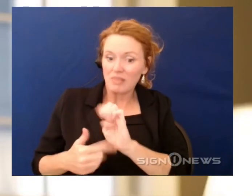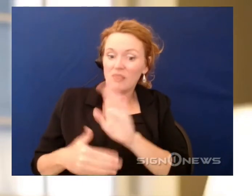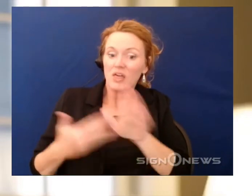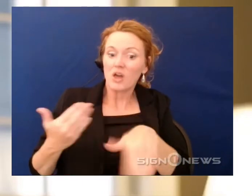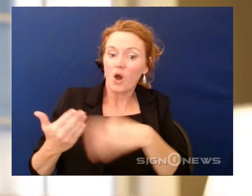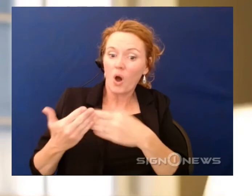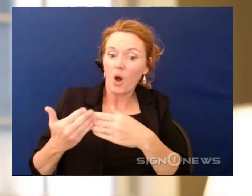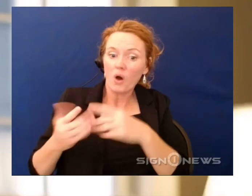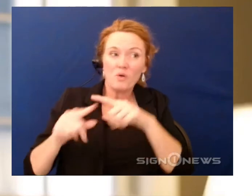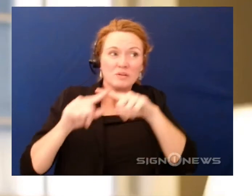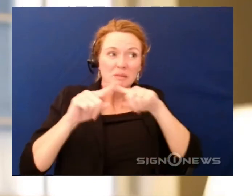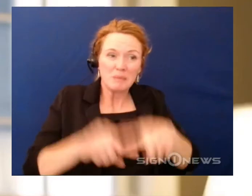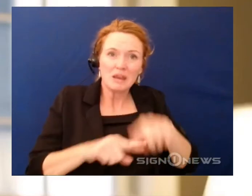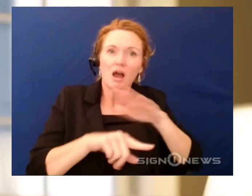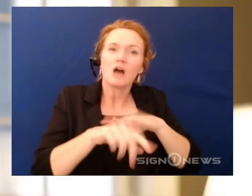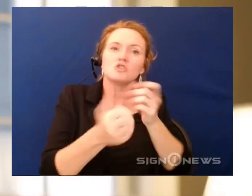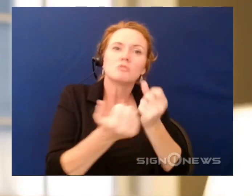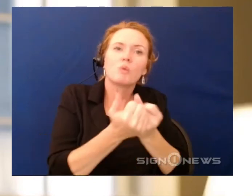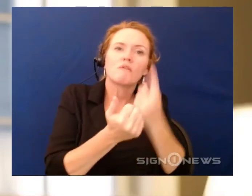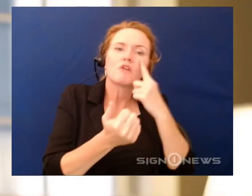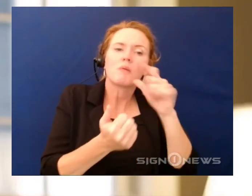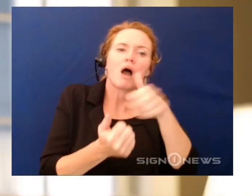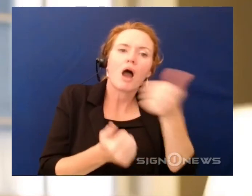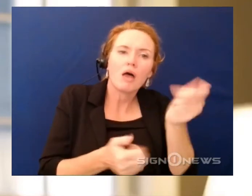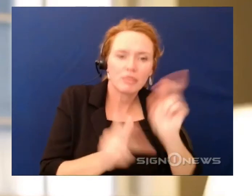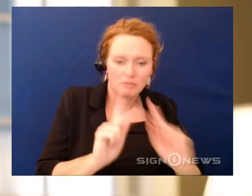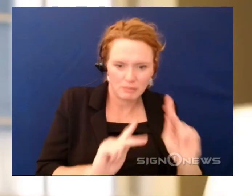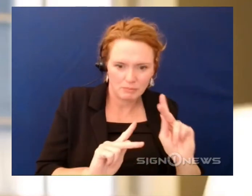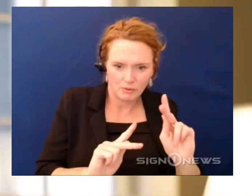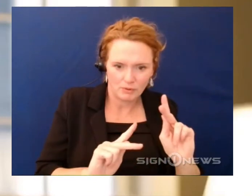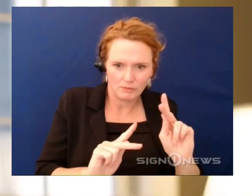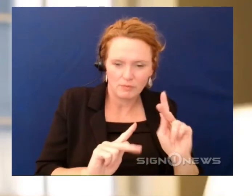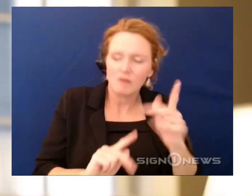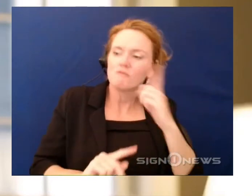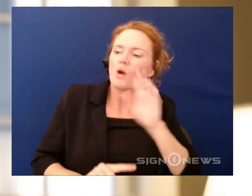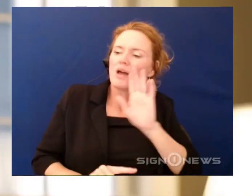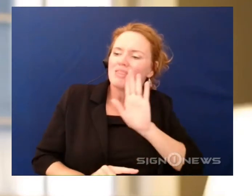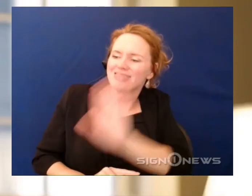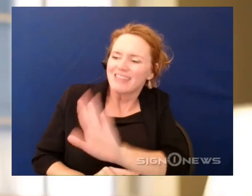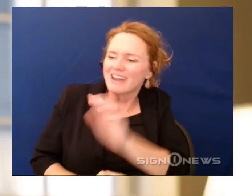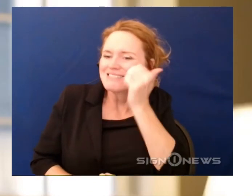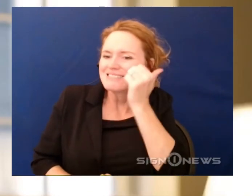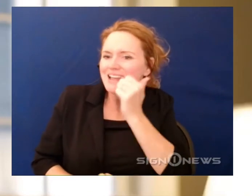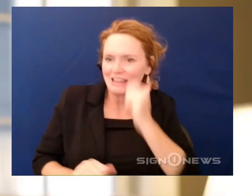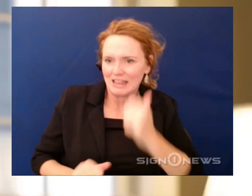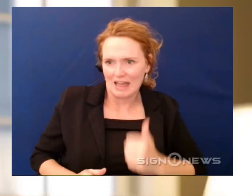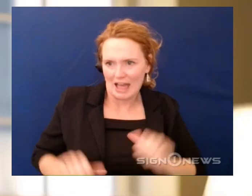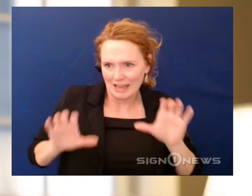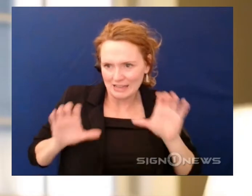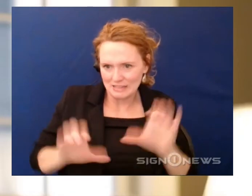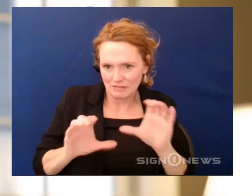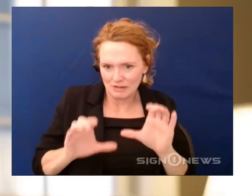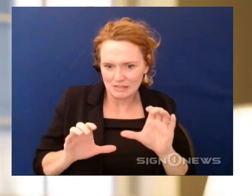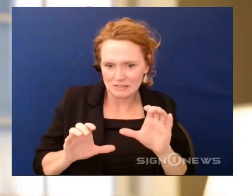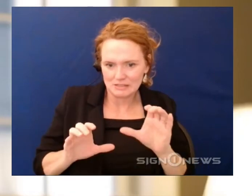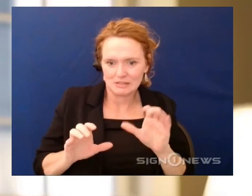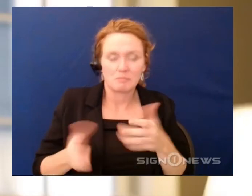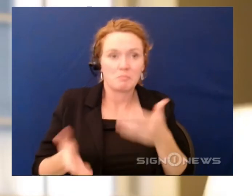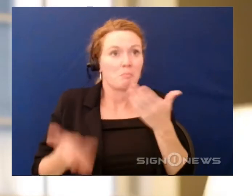of others to do things in all of their daily activities, whether it be managing